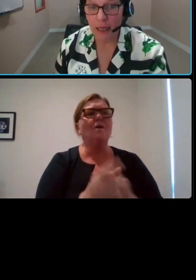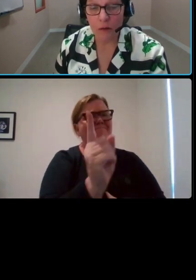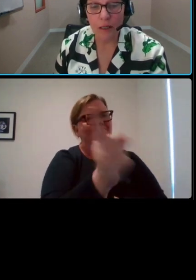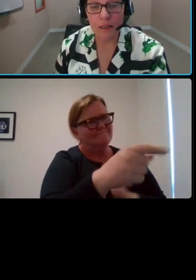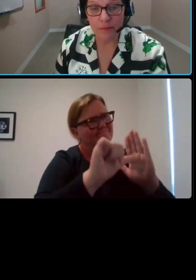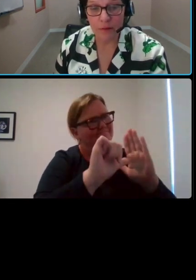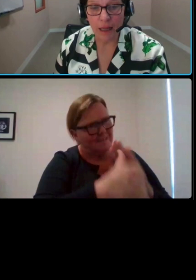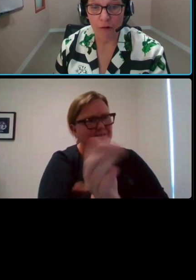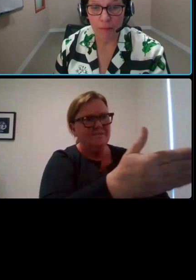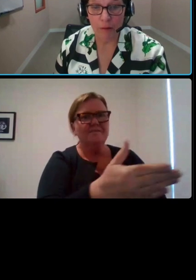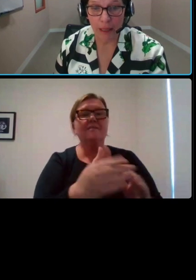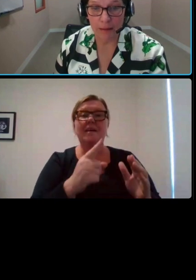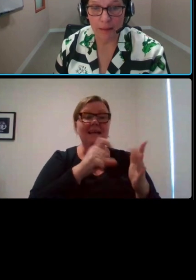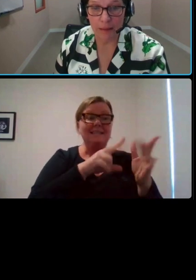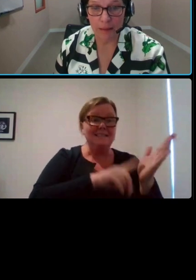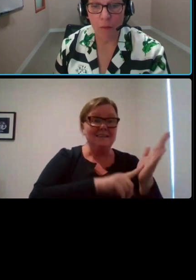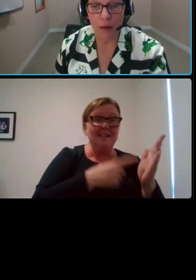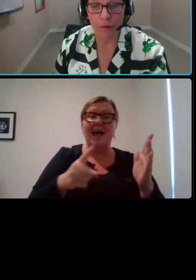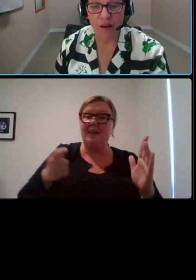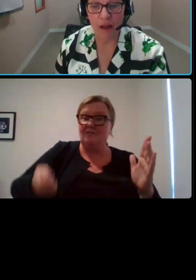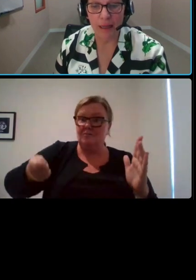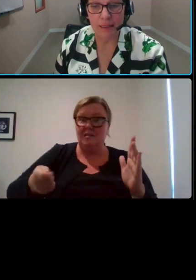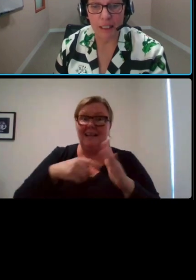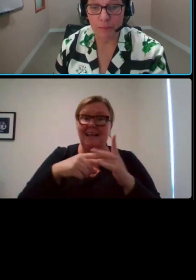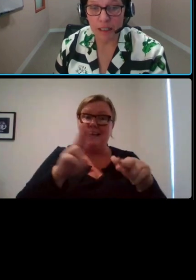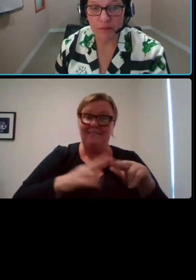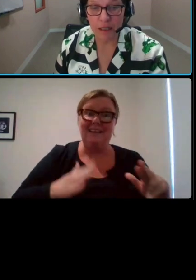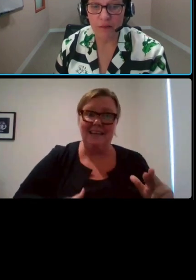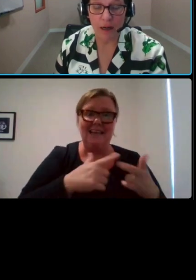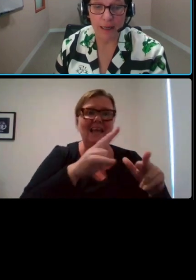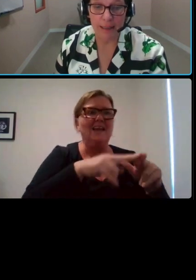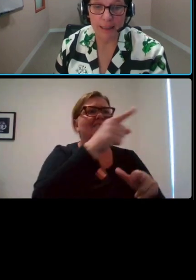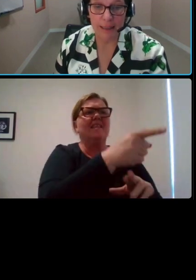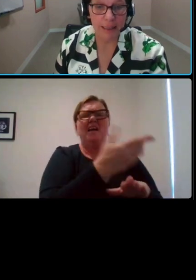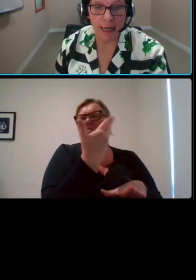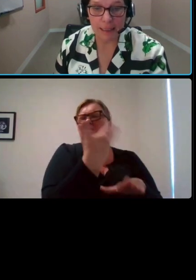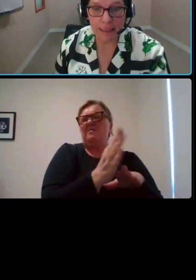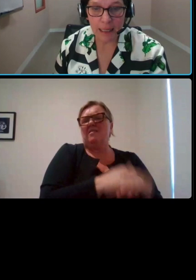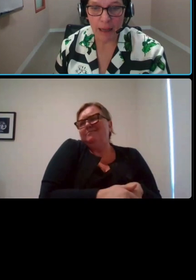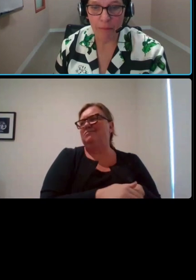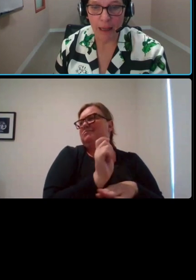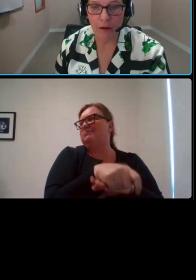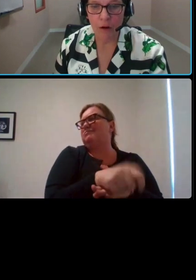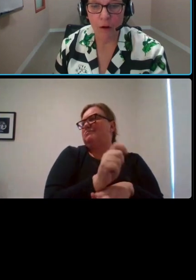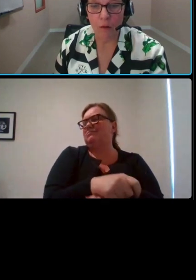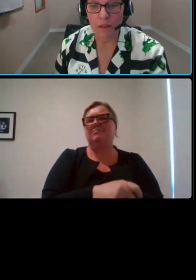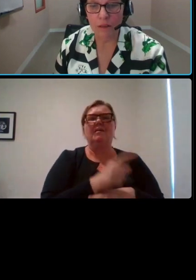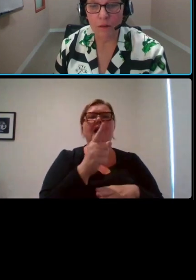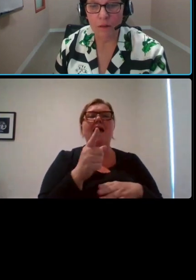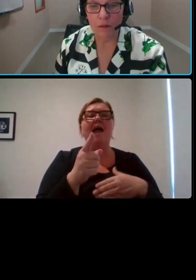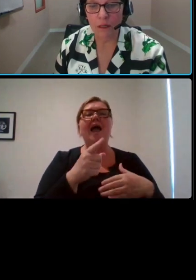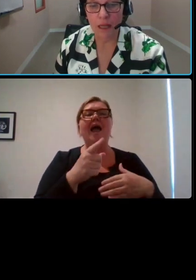measures, including civil and criminal penalties when a provider is dismissively defiant, engages in game playing,